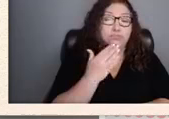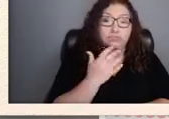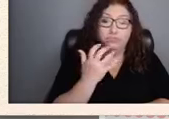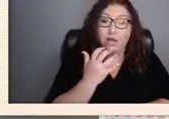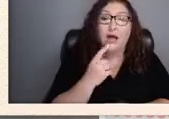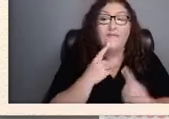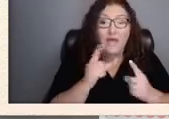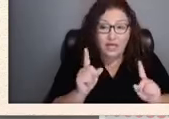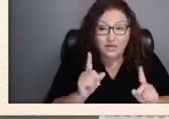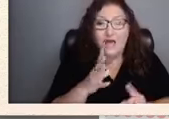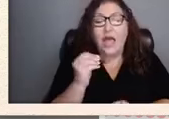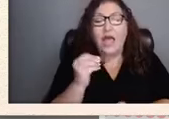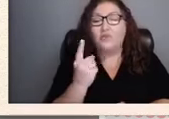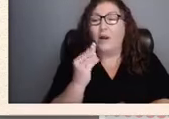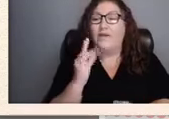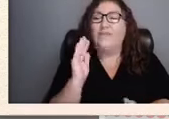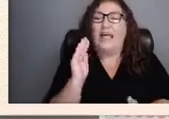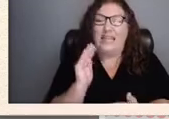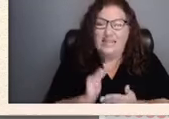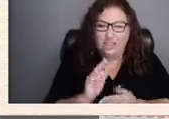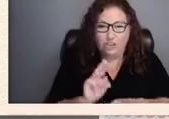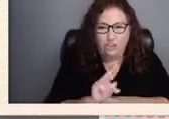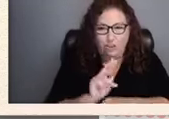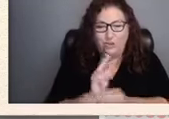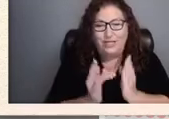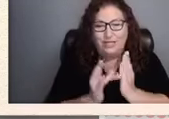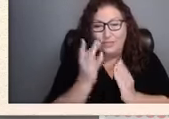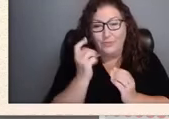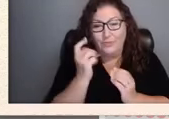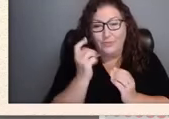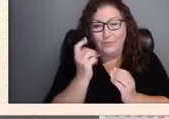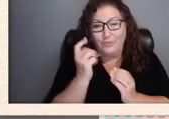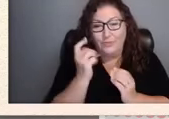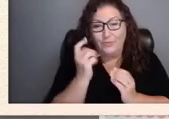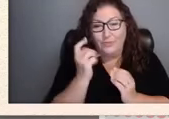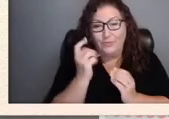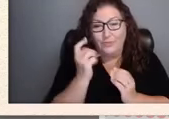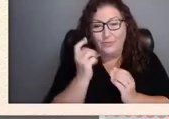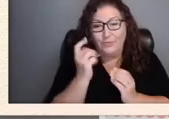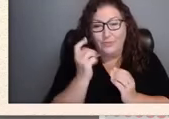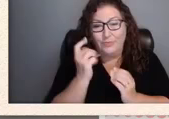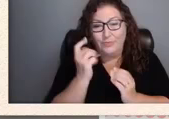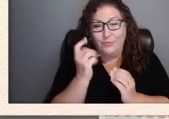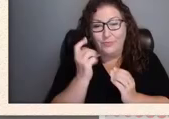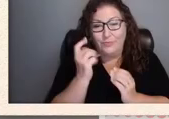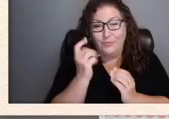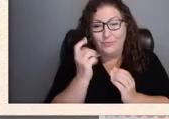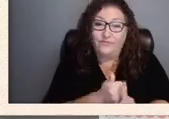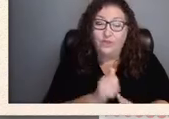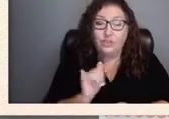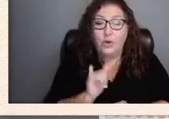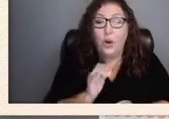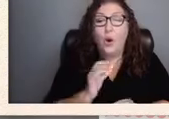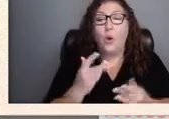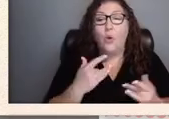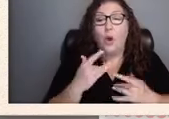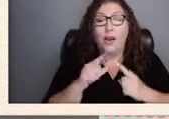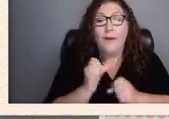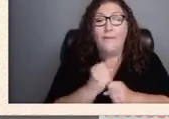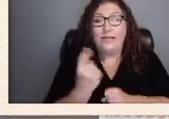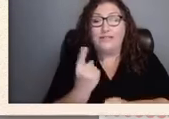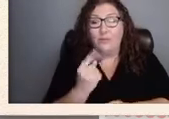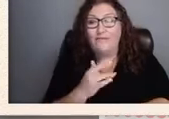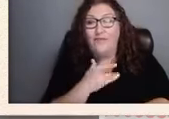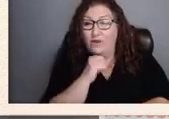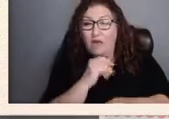of the least used techniques because many people and clinicians too are worried about making somebody feel uncomfortable. A lot of times people don't go to therapy to